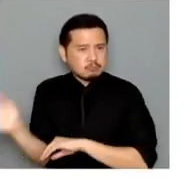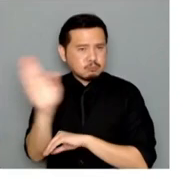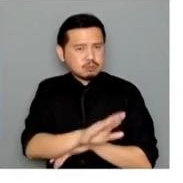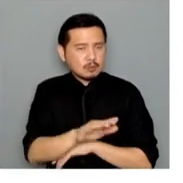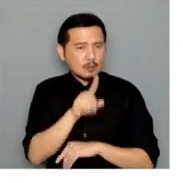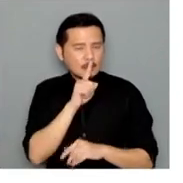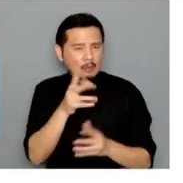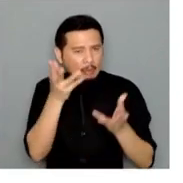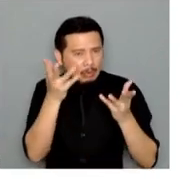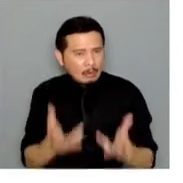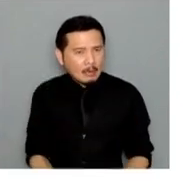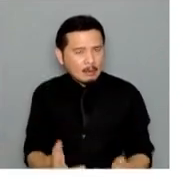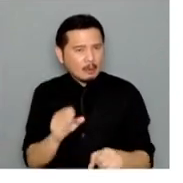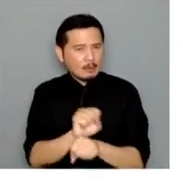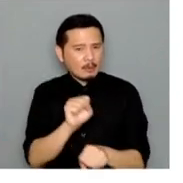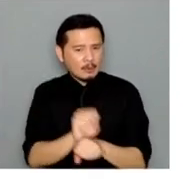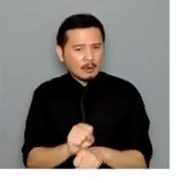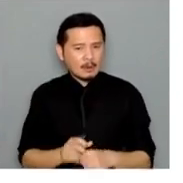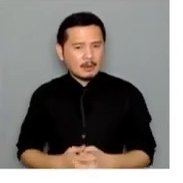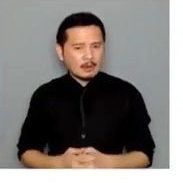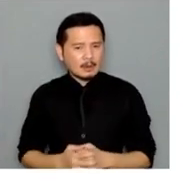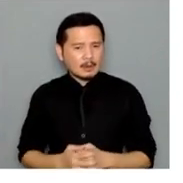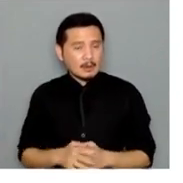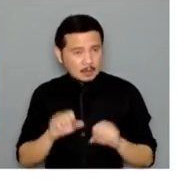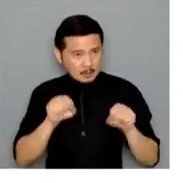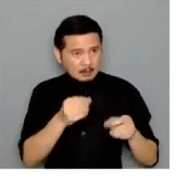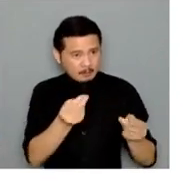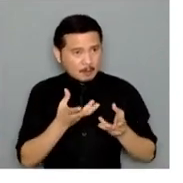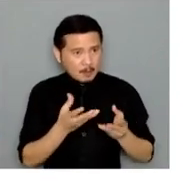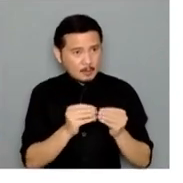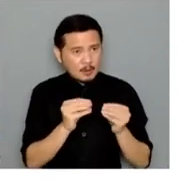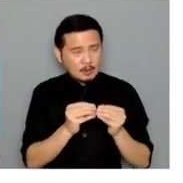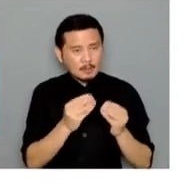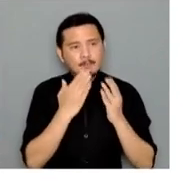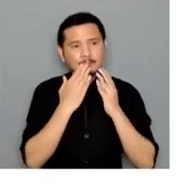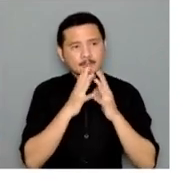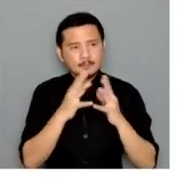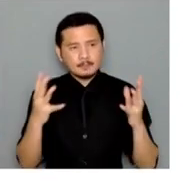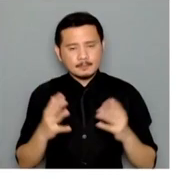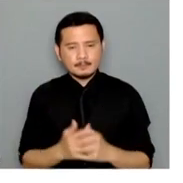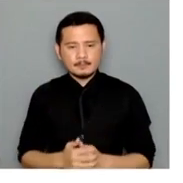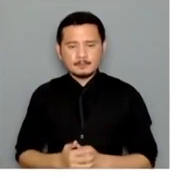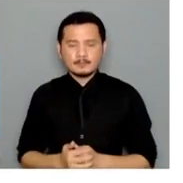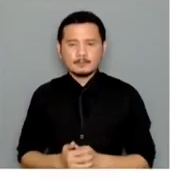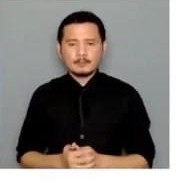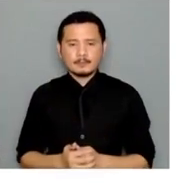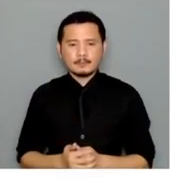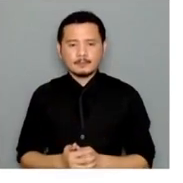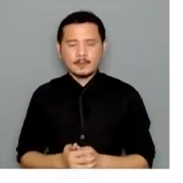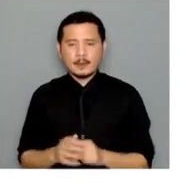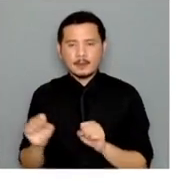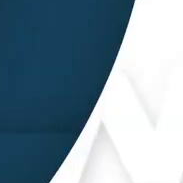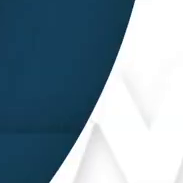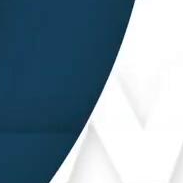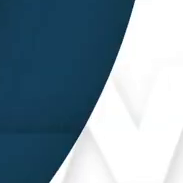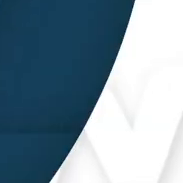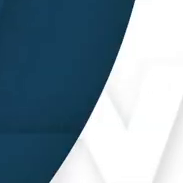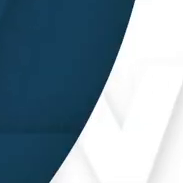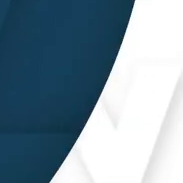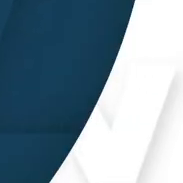teachers. It would be good to know more about that. Thanks so much. Kristen Bulosan there joining us live from Davao.